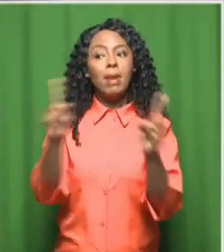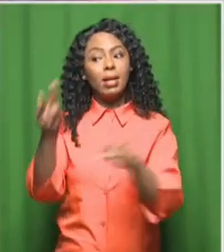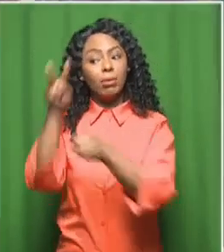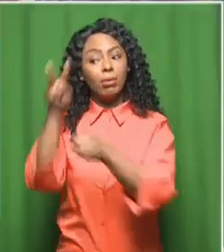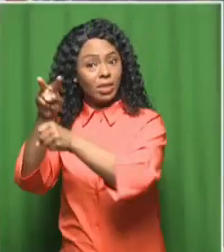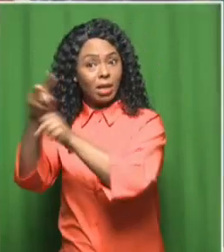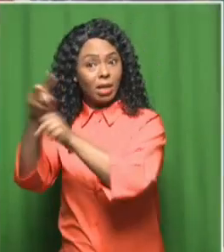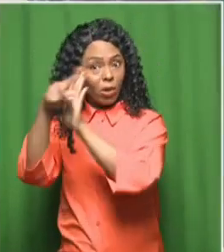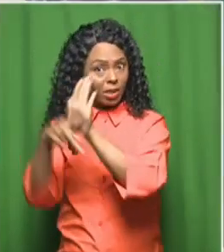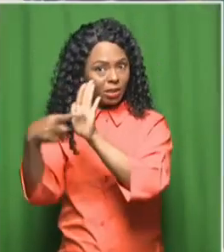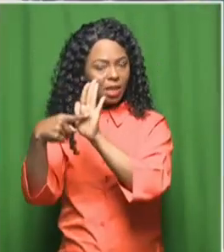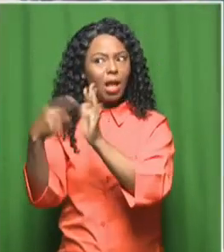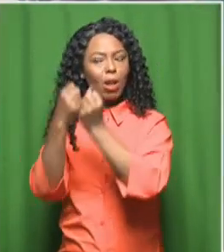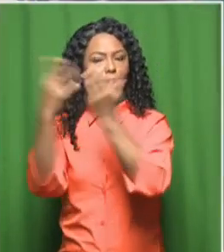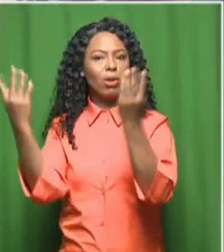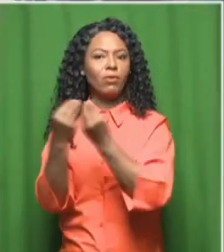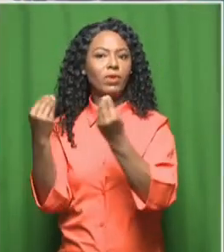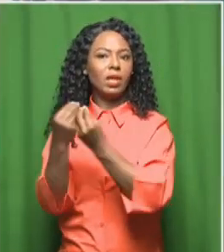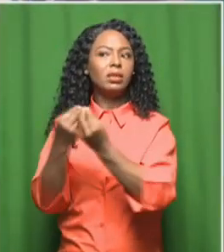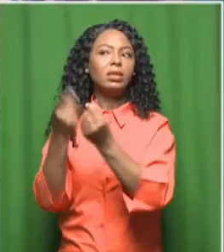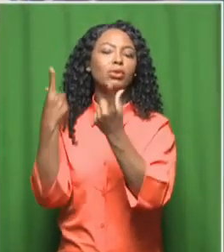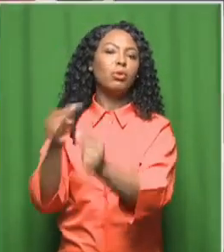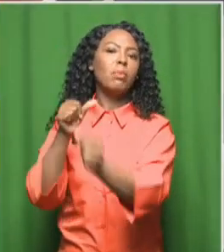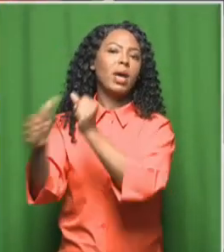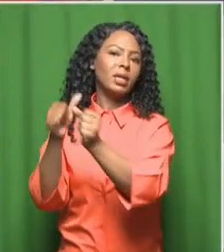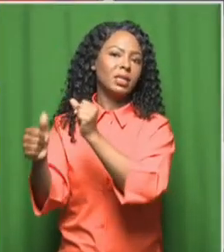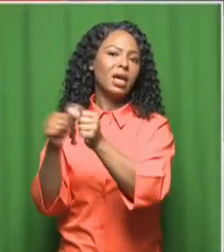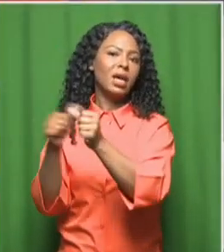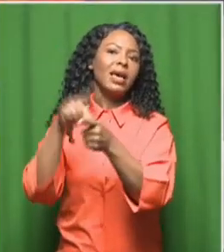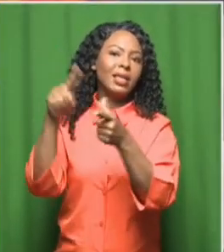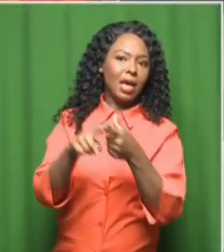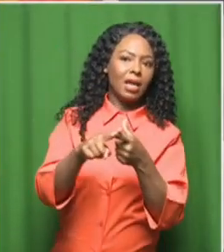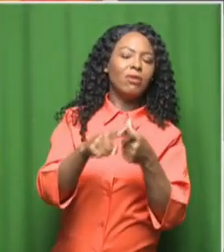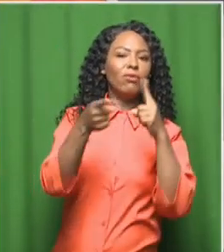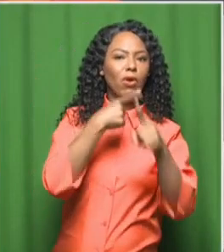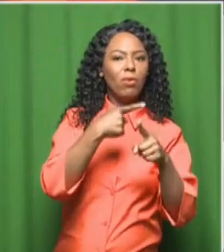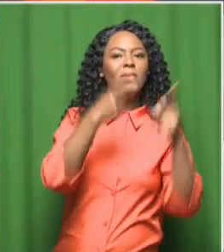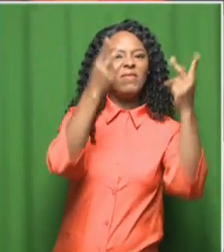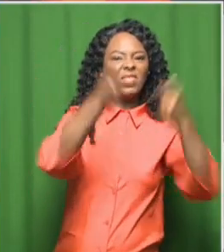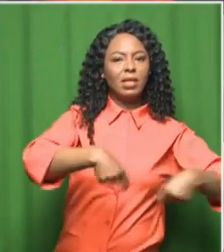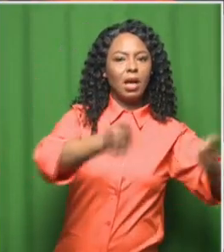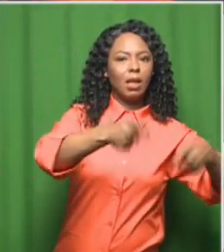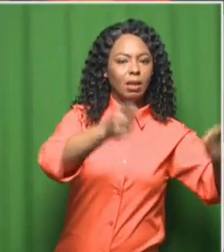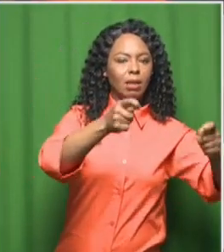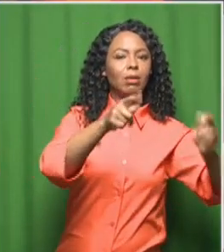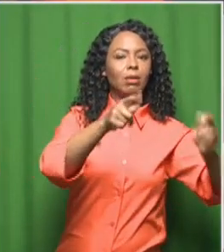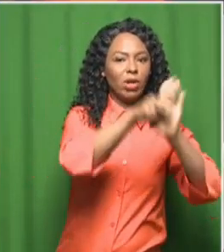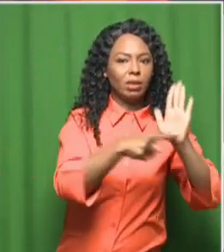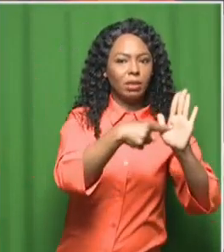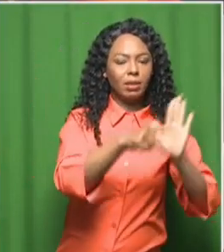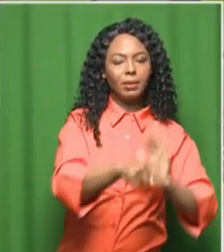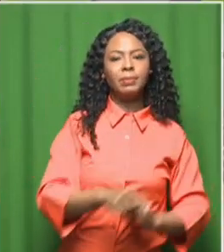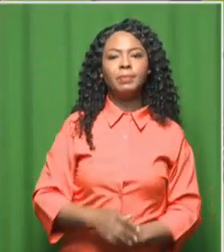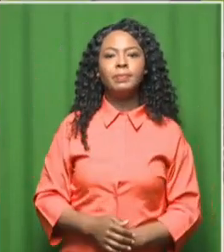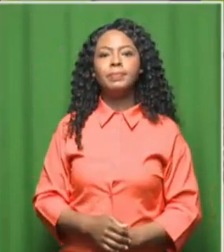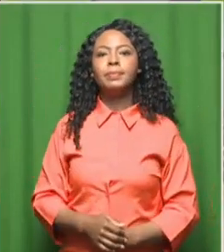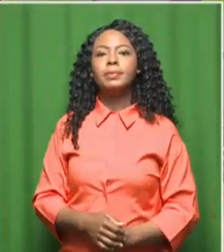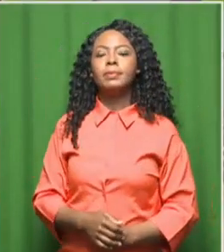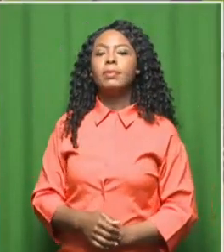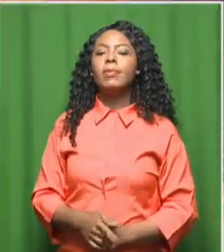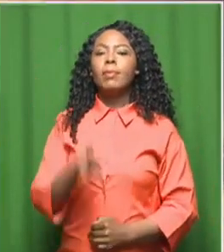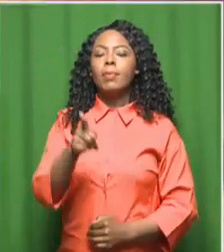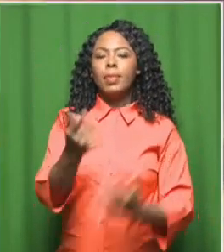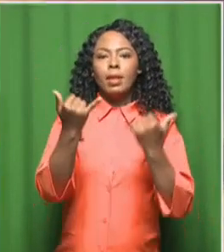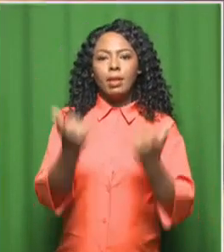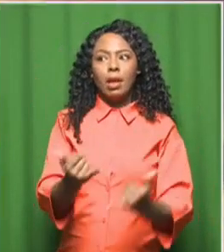side, I think we've done a lot better than perhaps we have done on the fiscal policy side. And, looking at where we